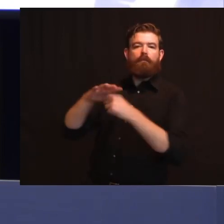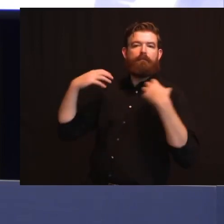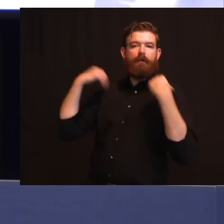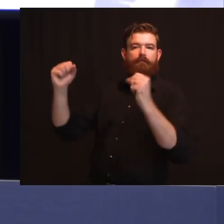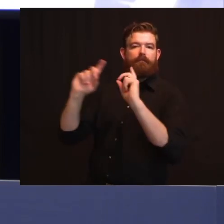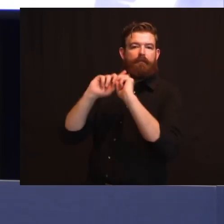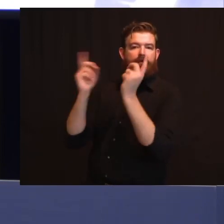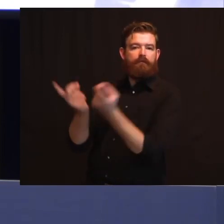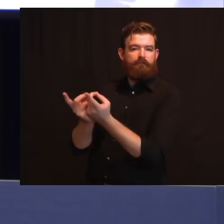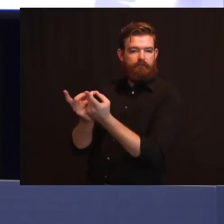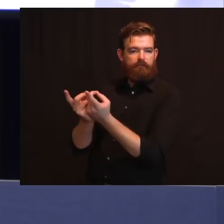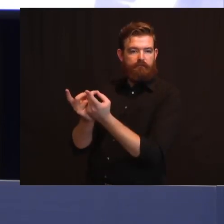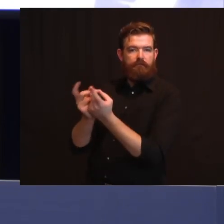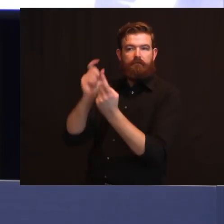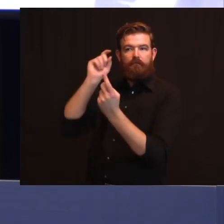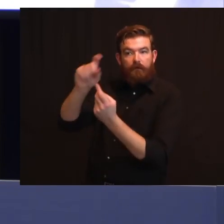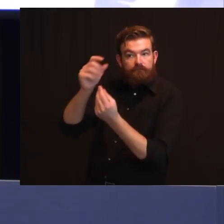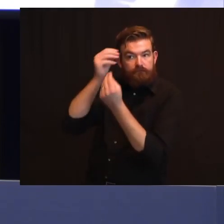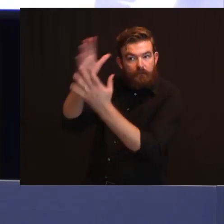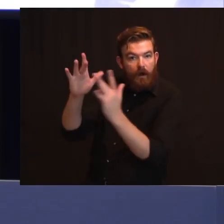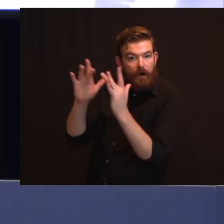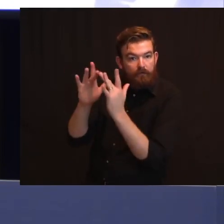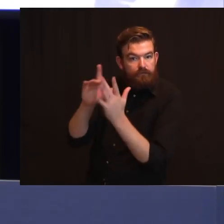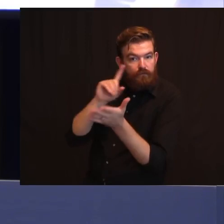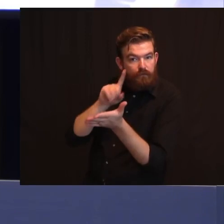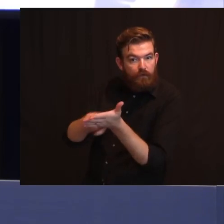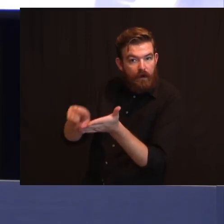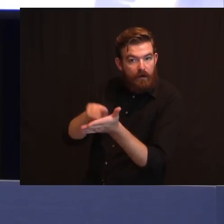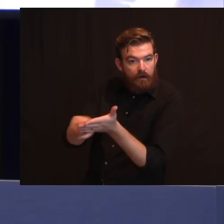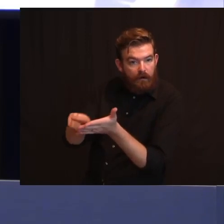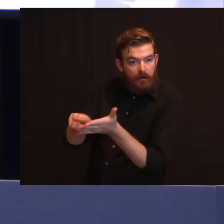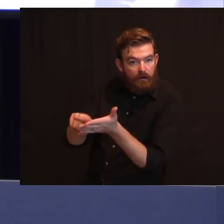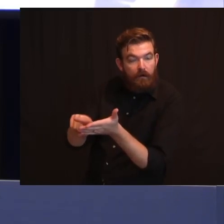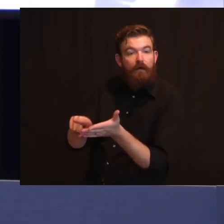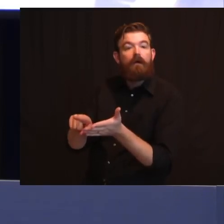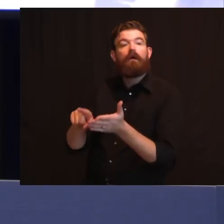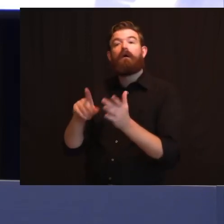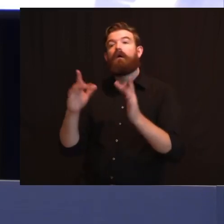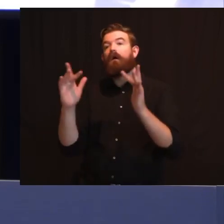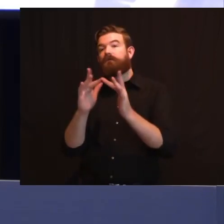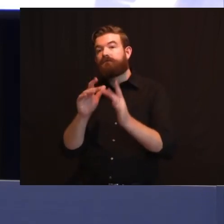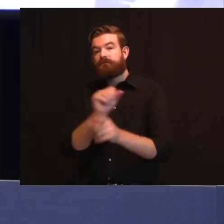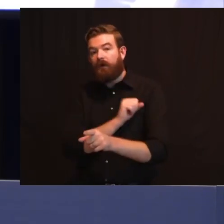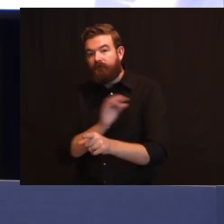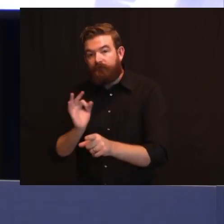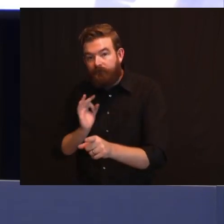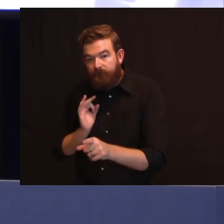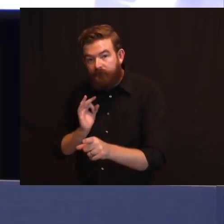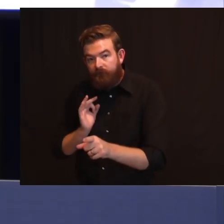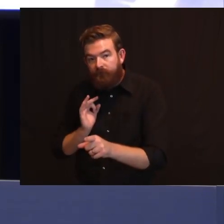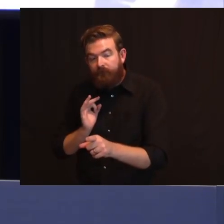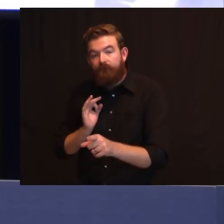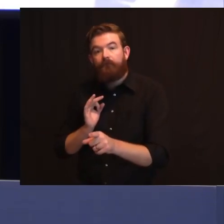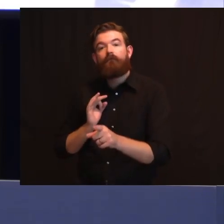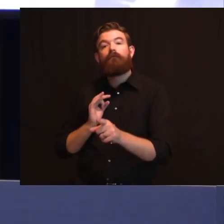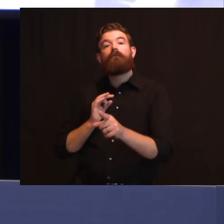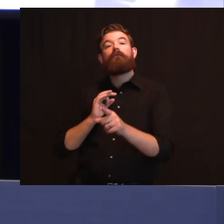families of a confirmed case. They must maintain the confidentiality of the individual, however, who test